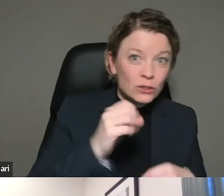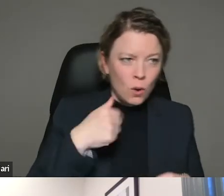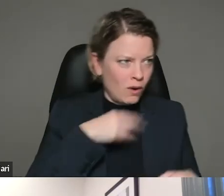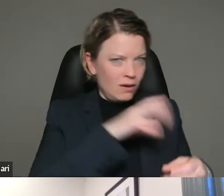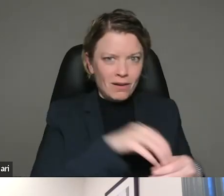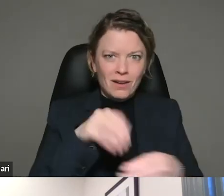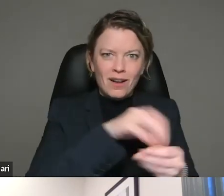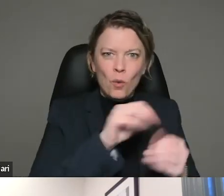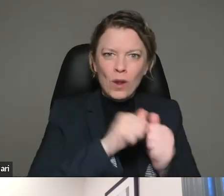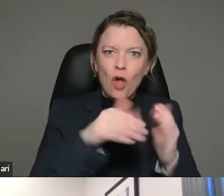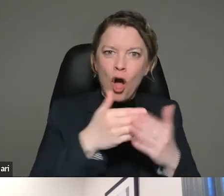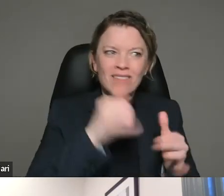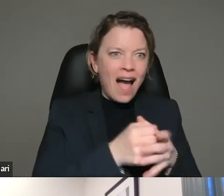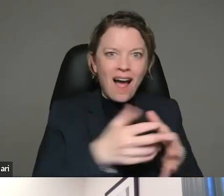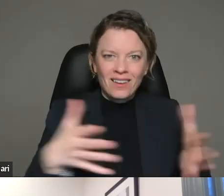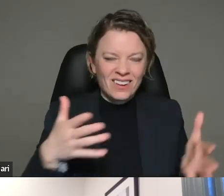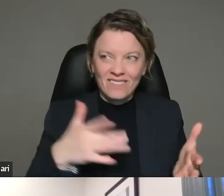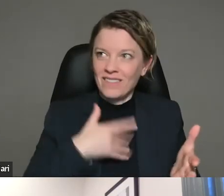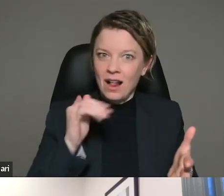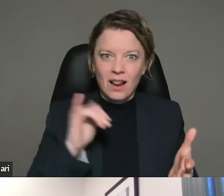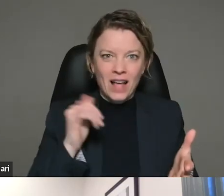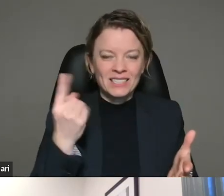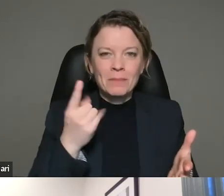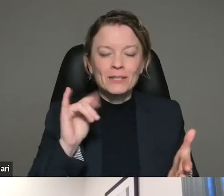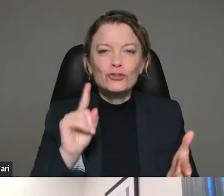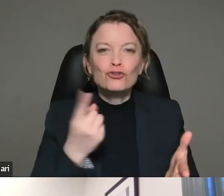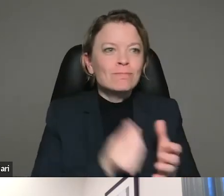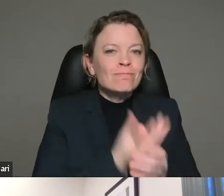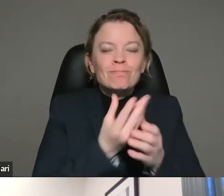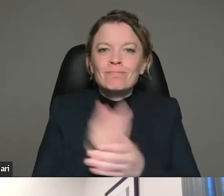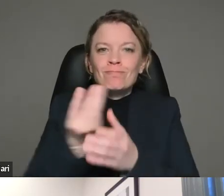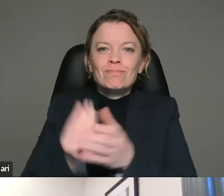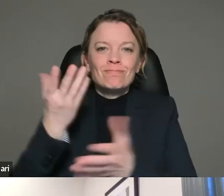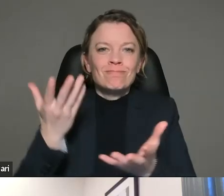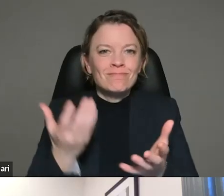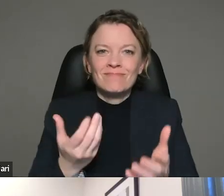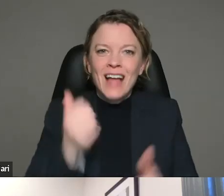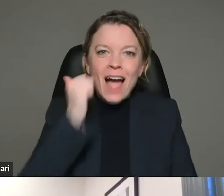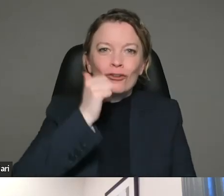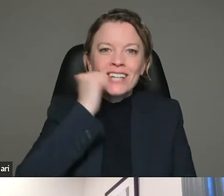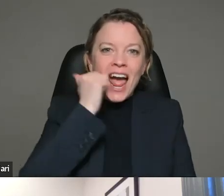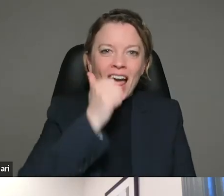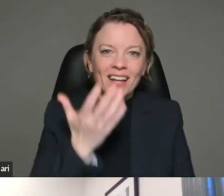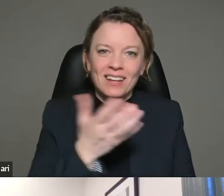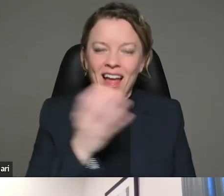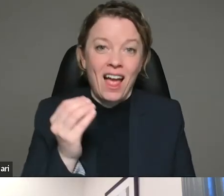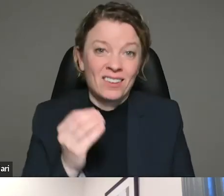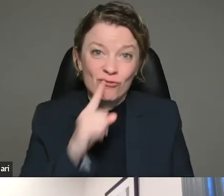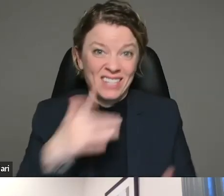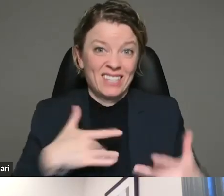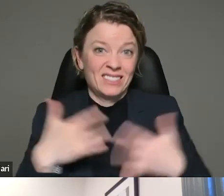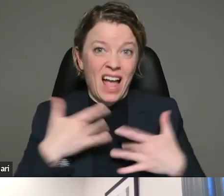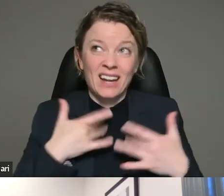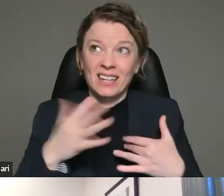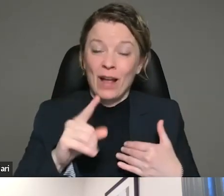that, it was almost like something was flowering every day. So it was really exciting. I guess deep down, I'm really